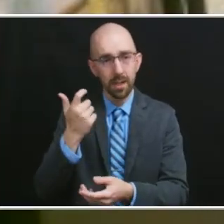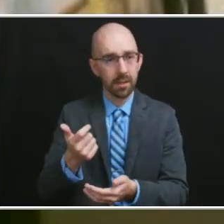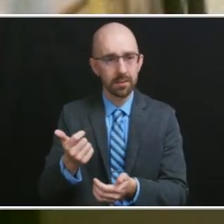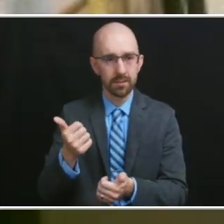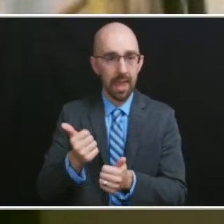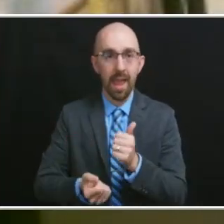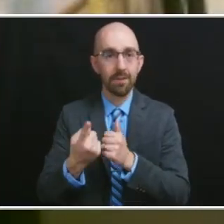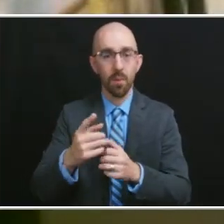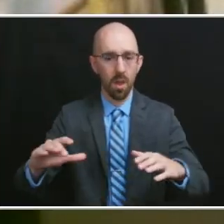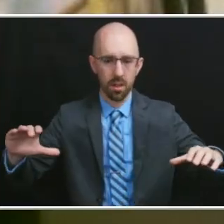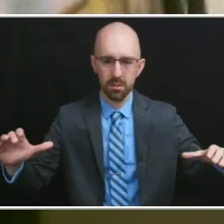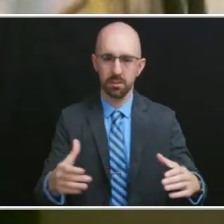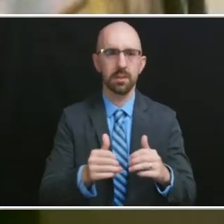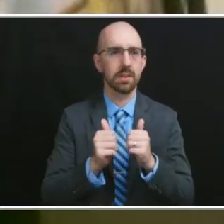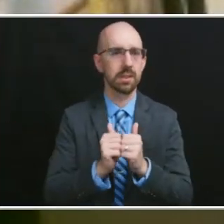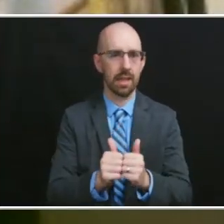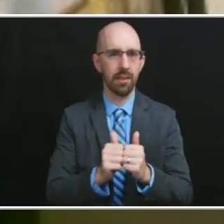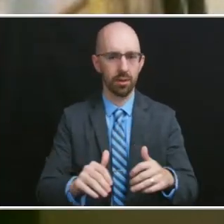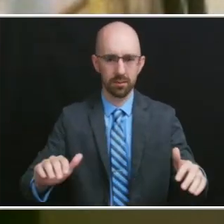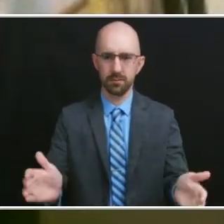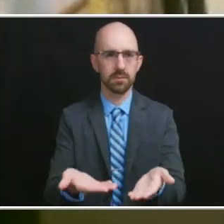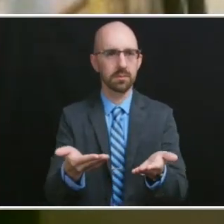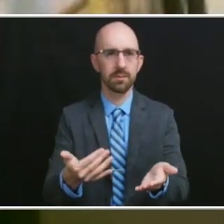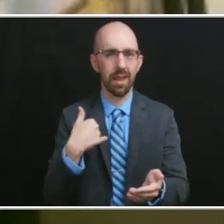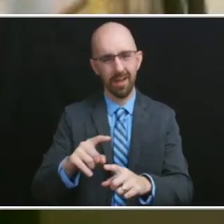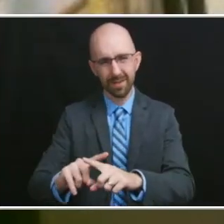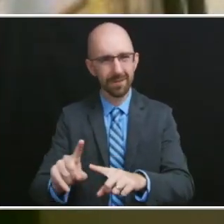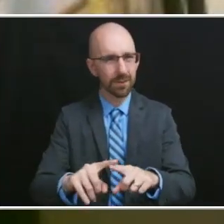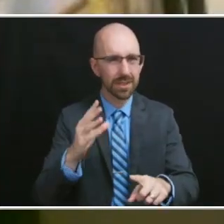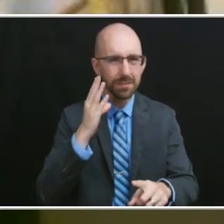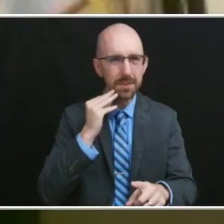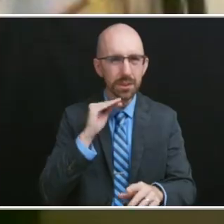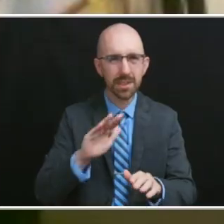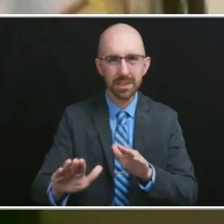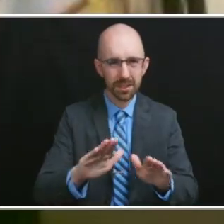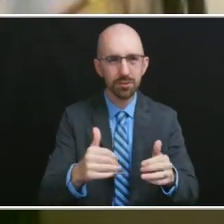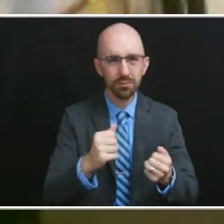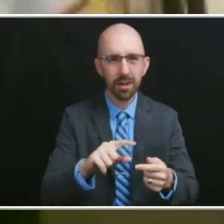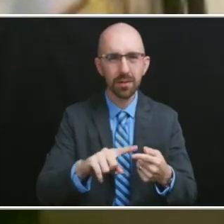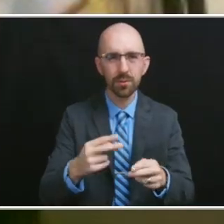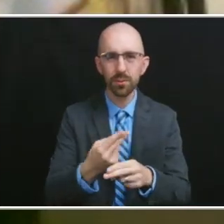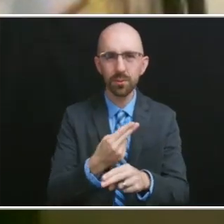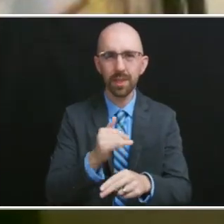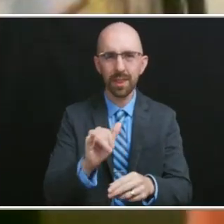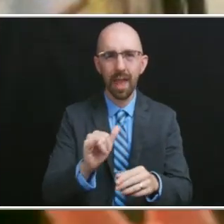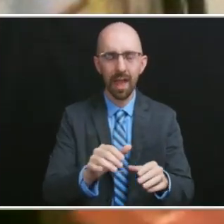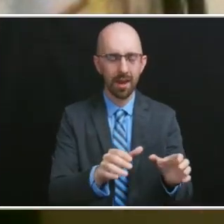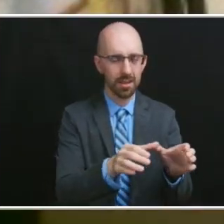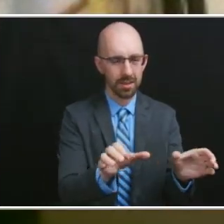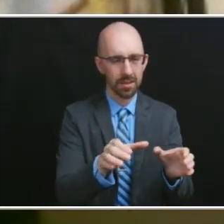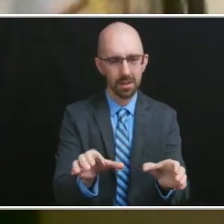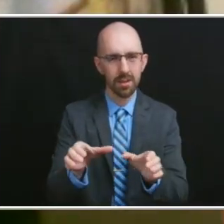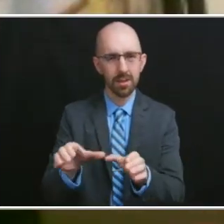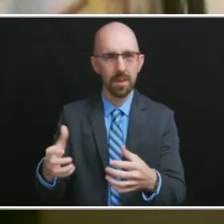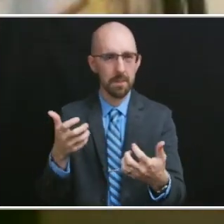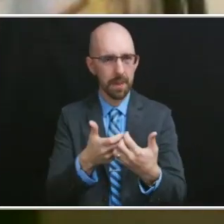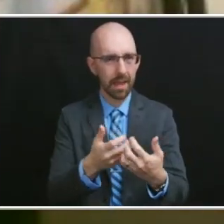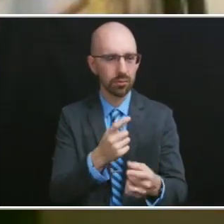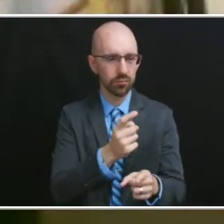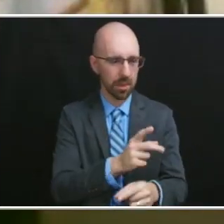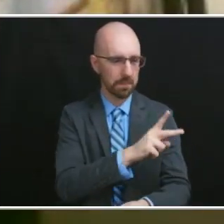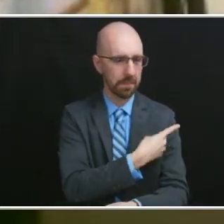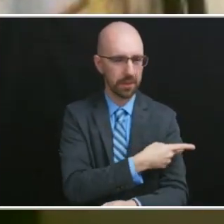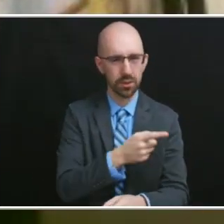together. And now we're learning to reduce that kind of heterogeneity in studies, essentially matching the right patient to the right